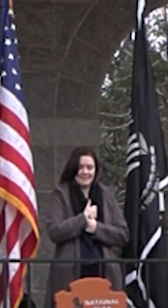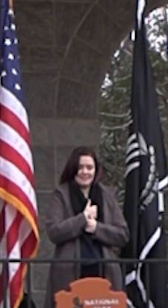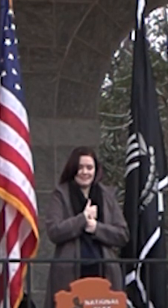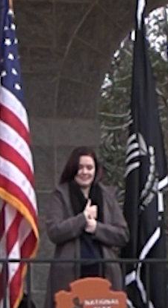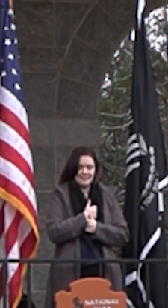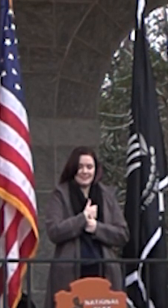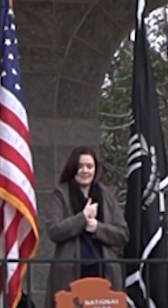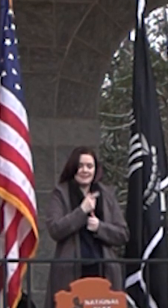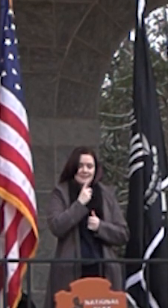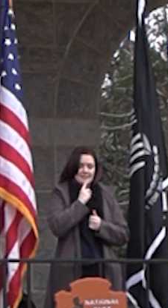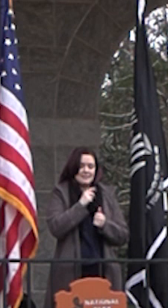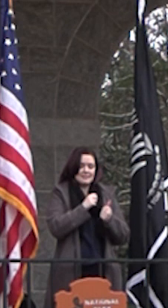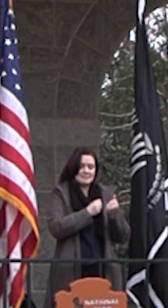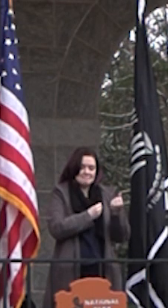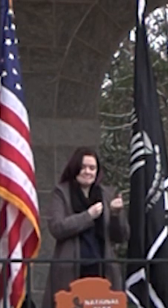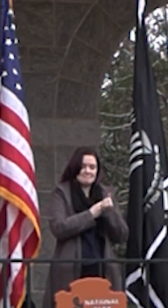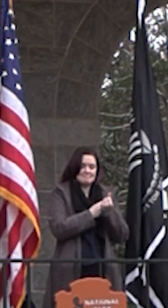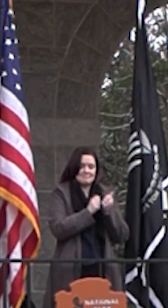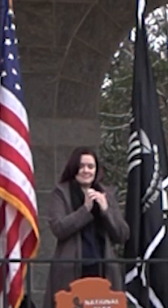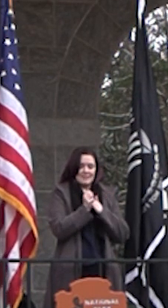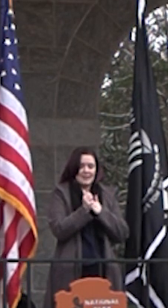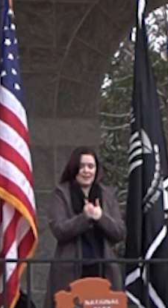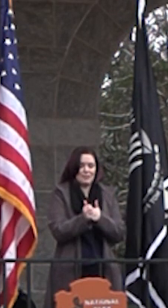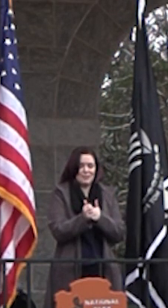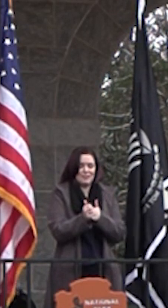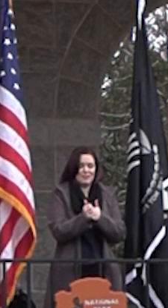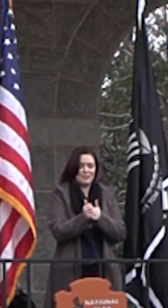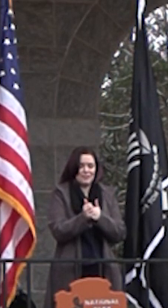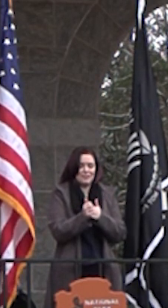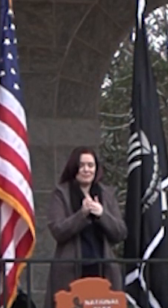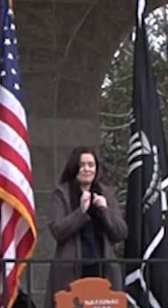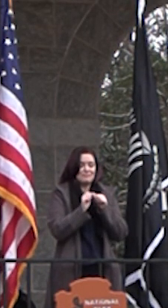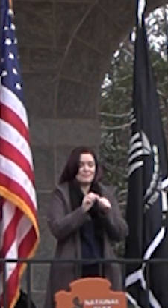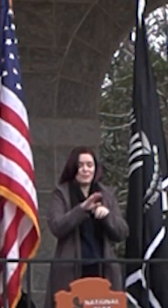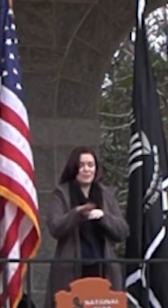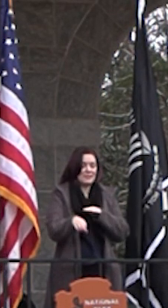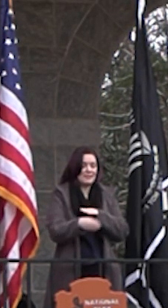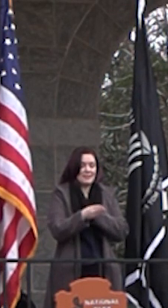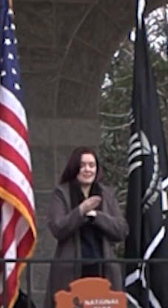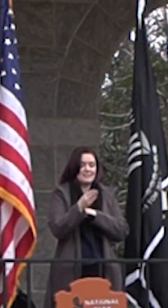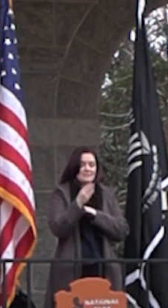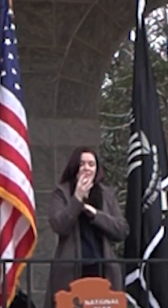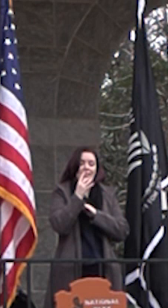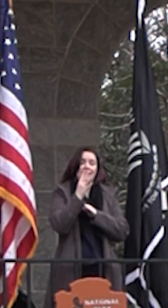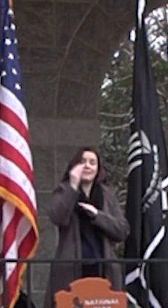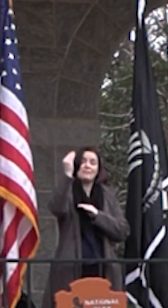Stand beside her and guide her through the night with a light from above.